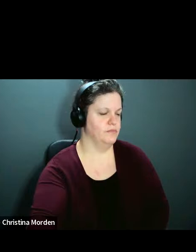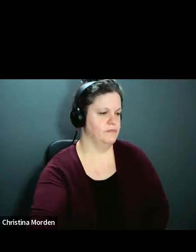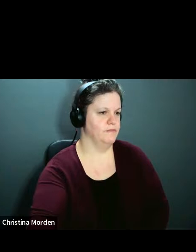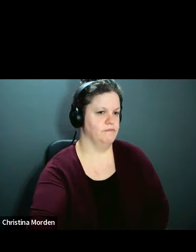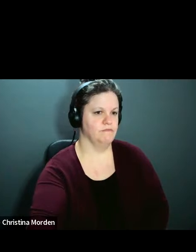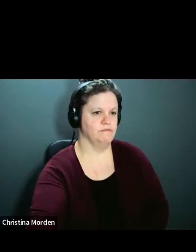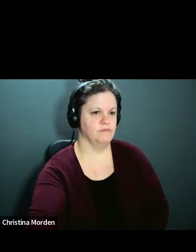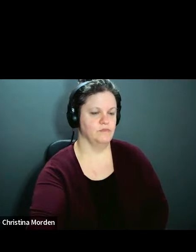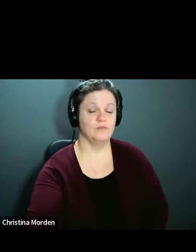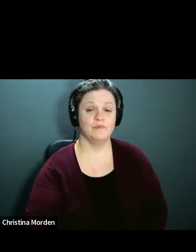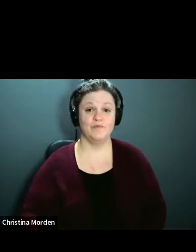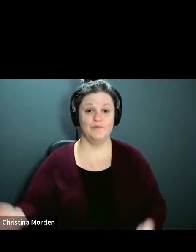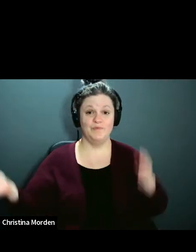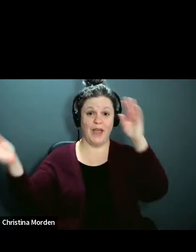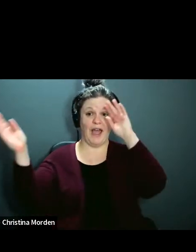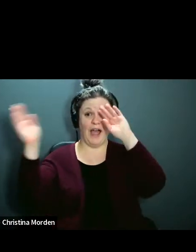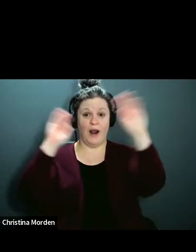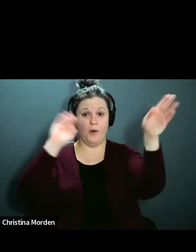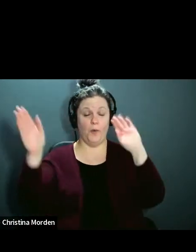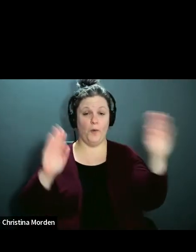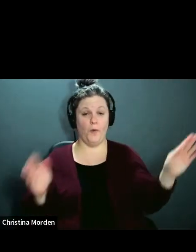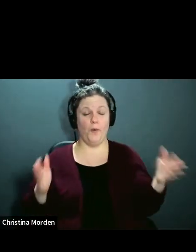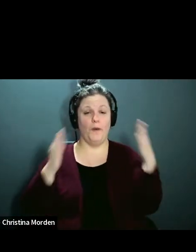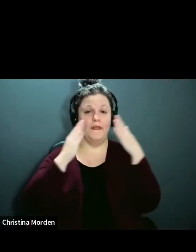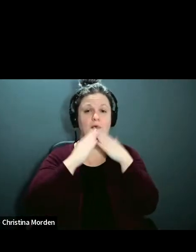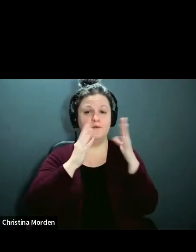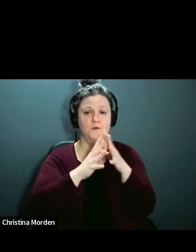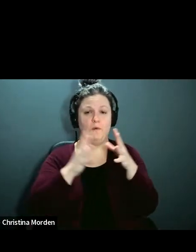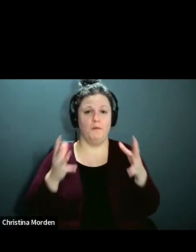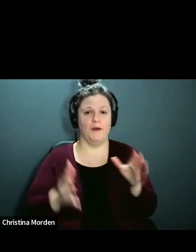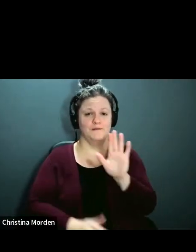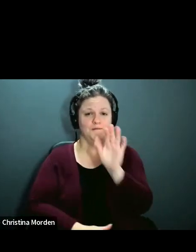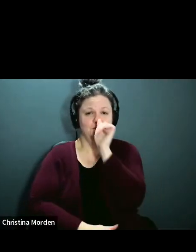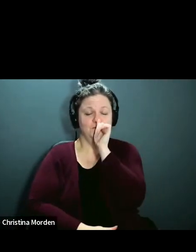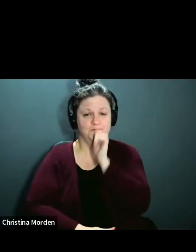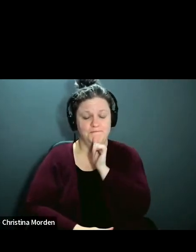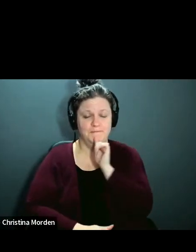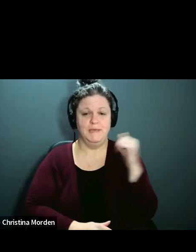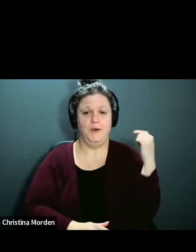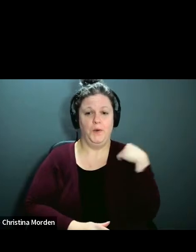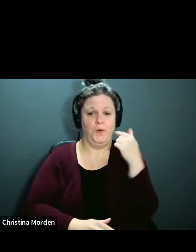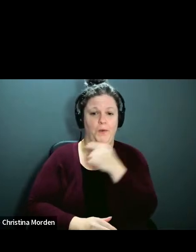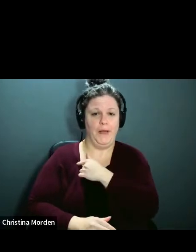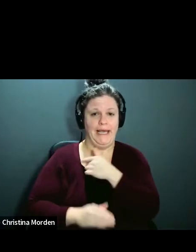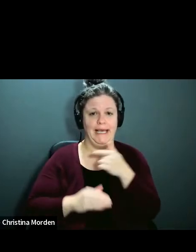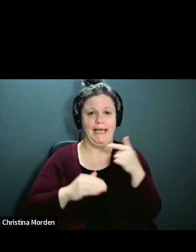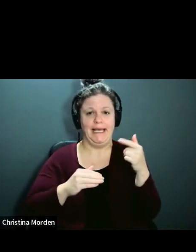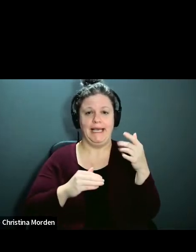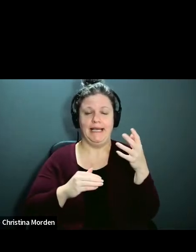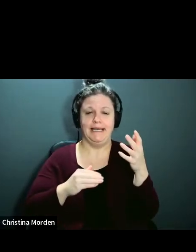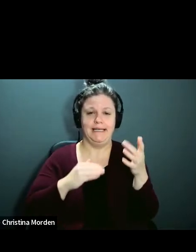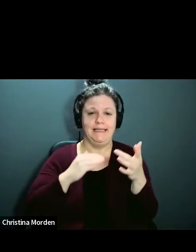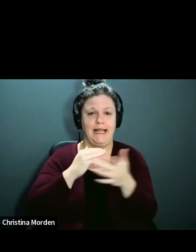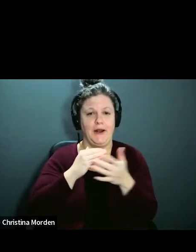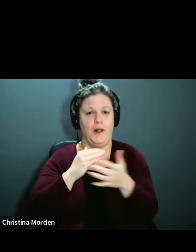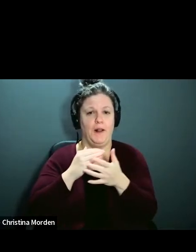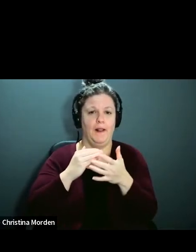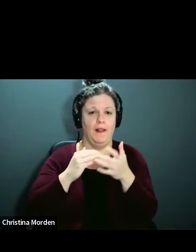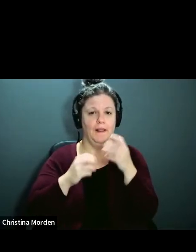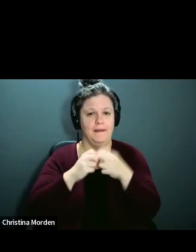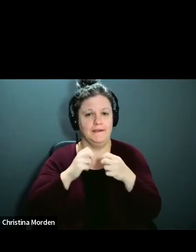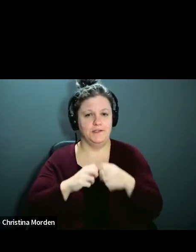hi everyone thank you uh thank you so much for your patience and as we sorted out a couple of